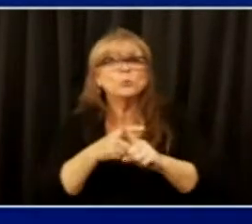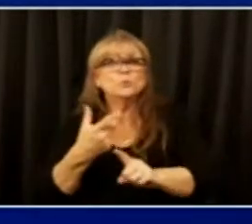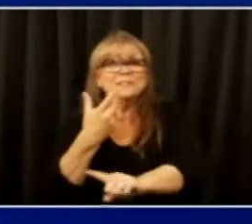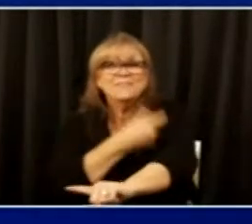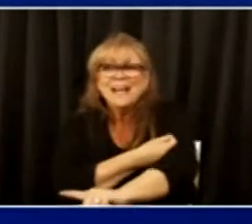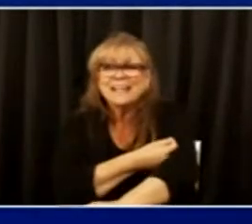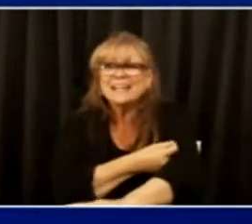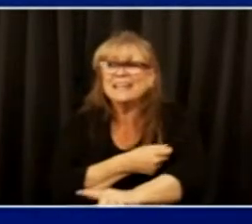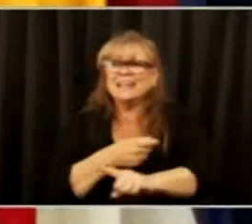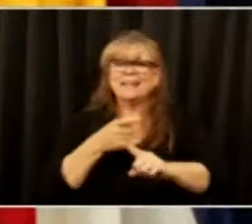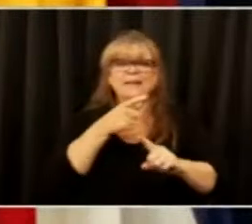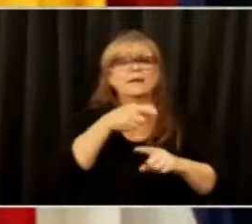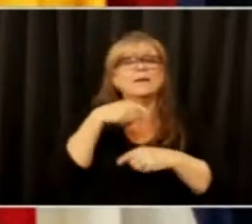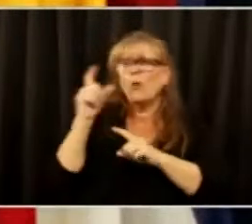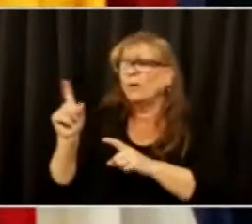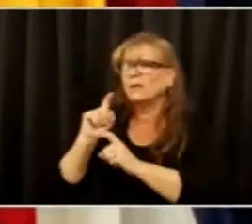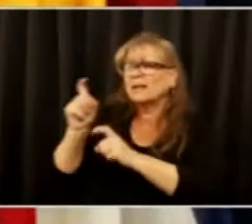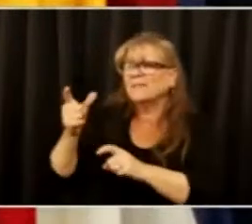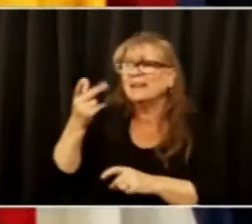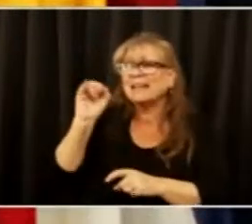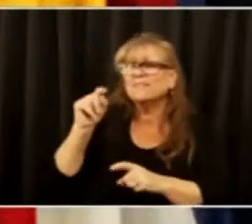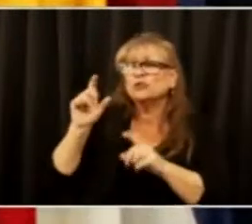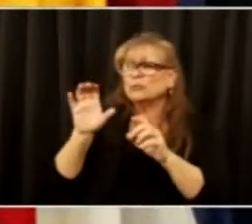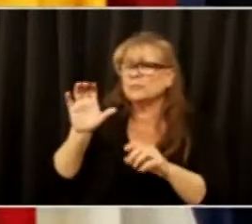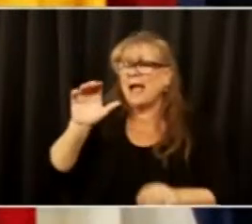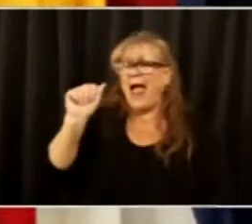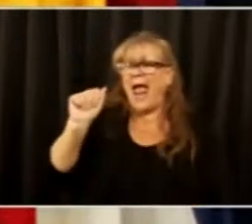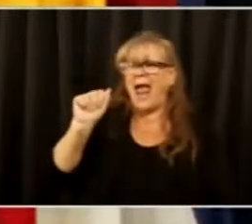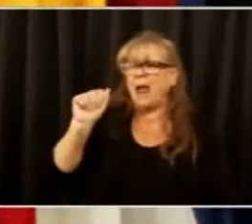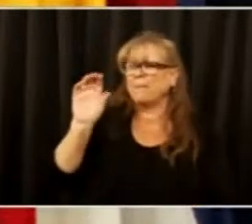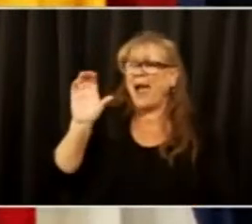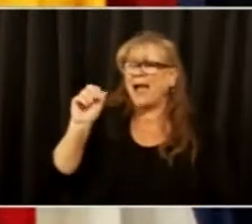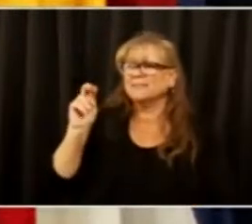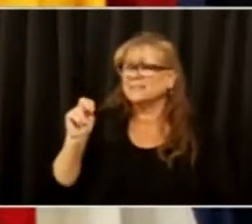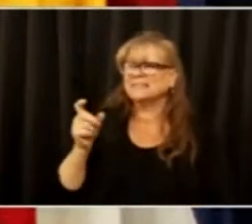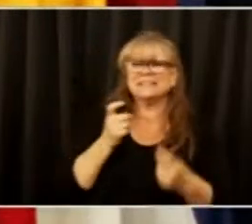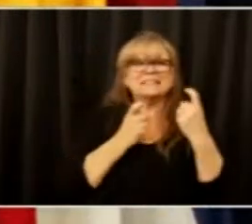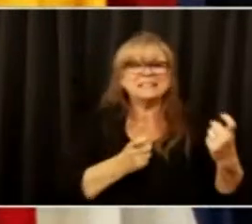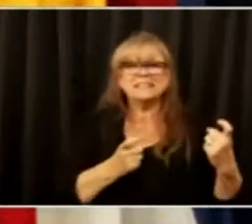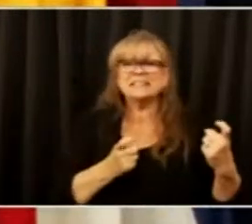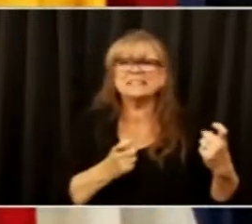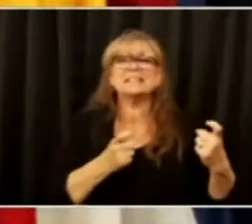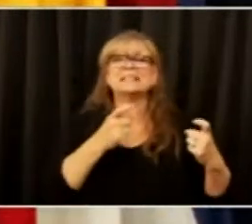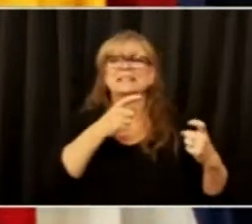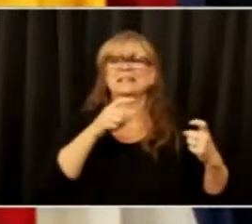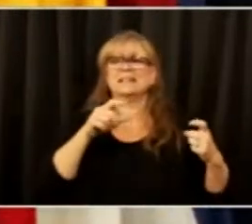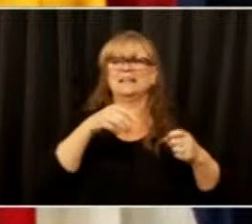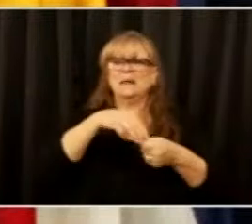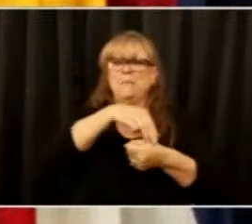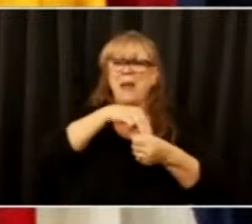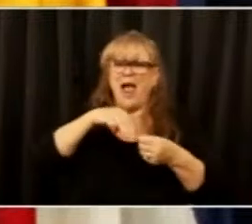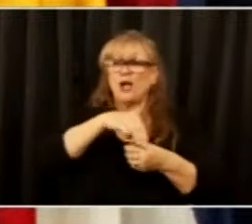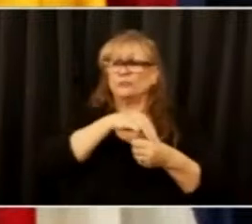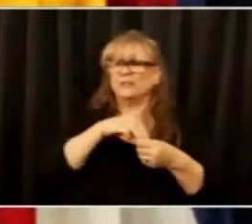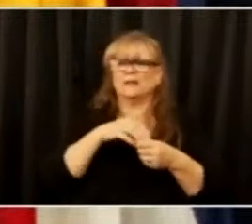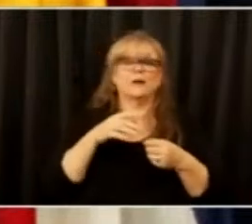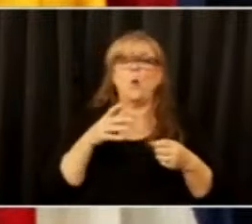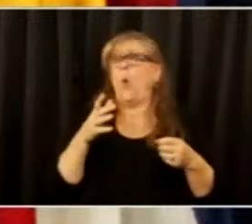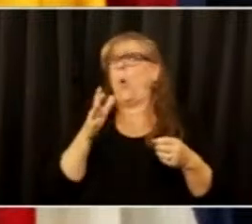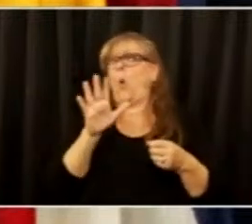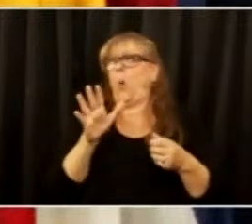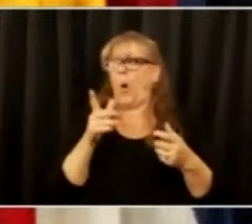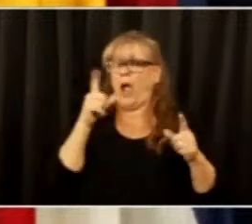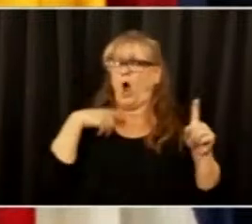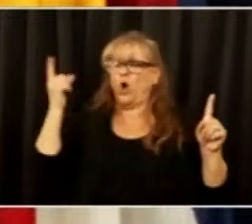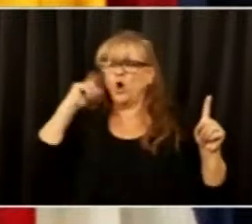offered bacon margaritas. You know, personally, I would get a shot to avoid having a bacon margarita, but apparently